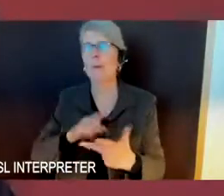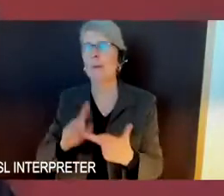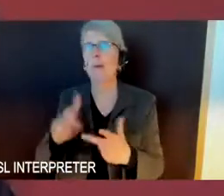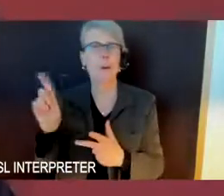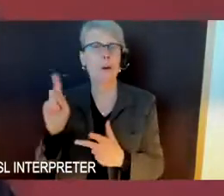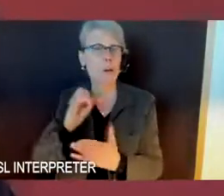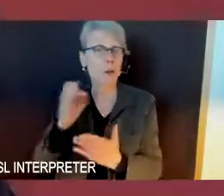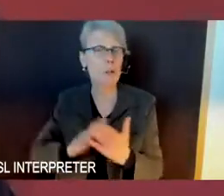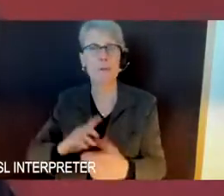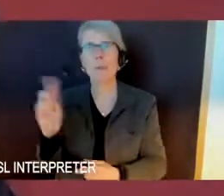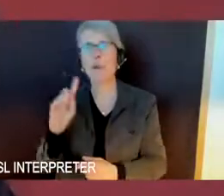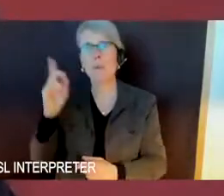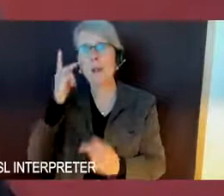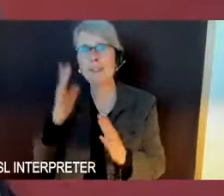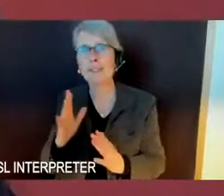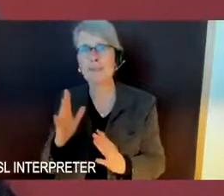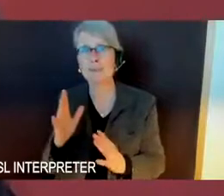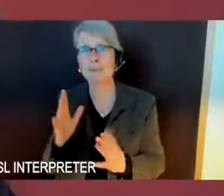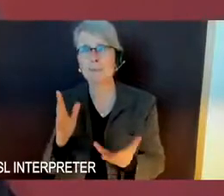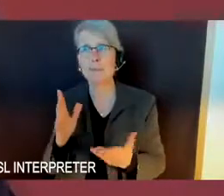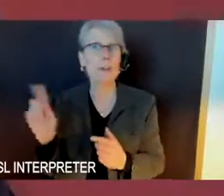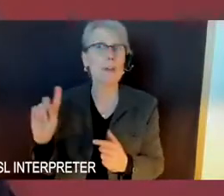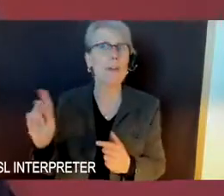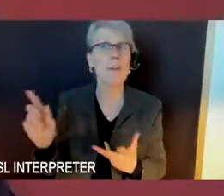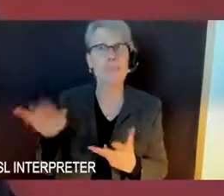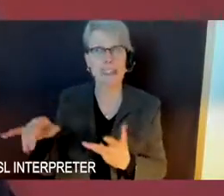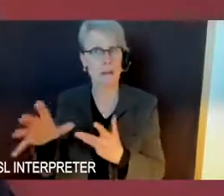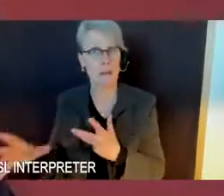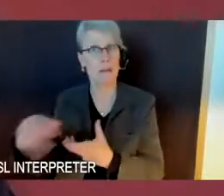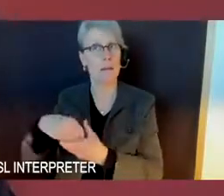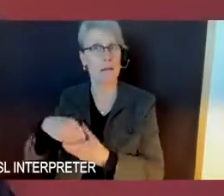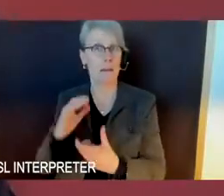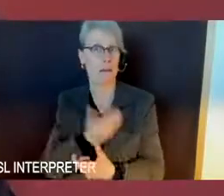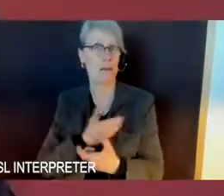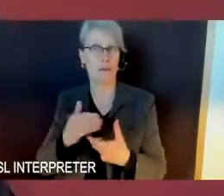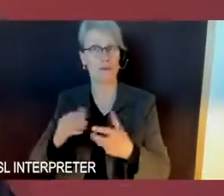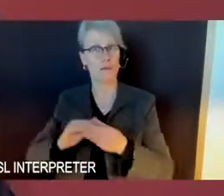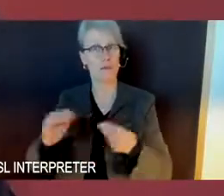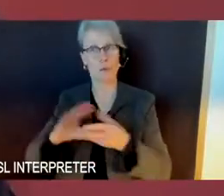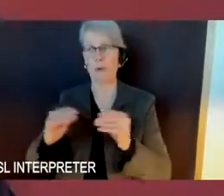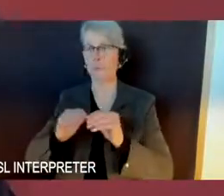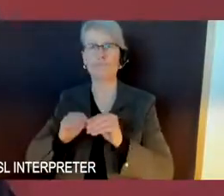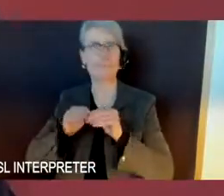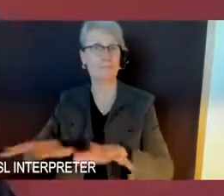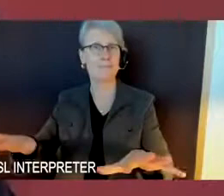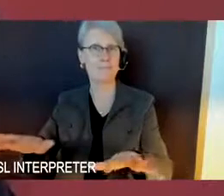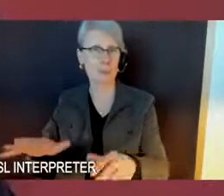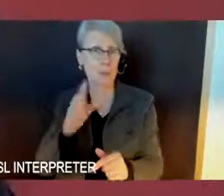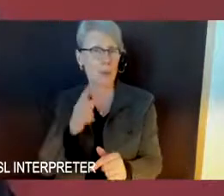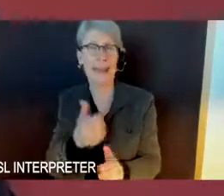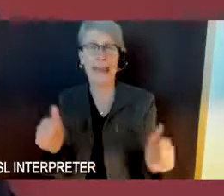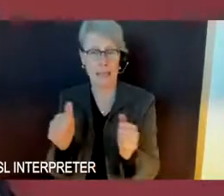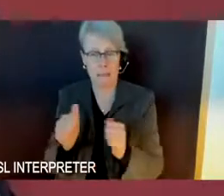the artists? Where are the politicians with disabilities to contribute to shaping that story? And I think for me, that's one of